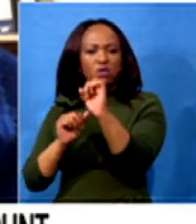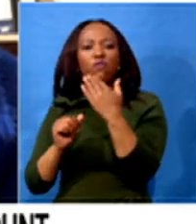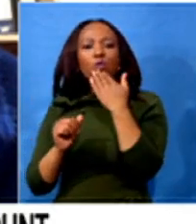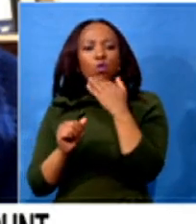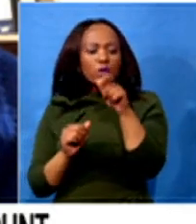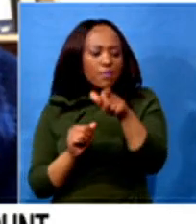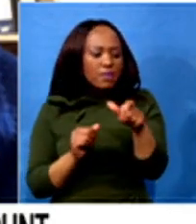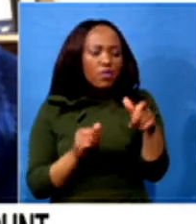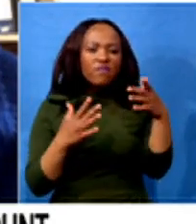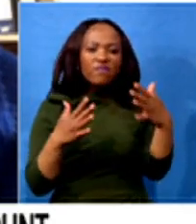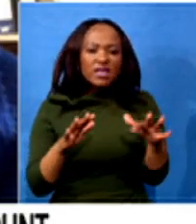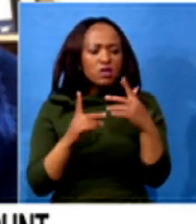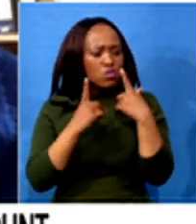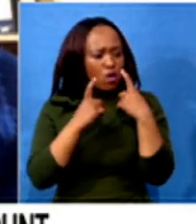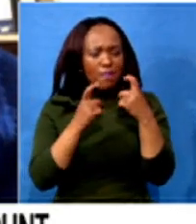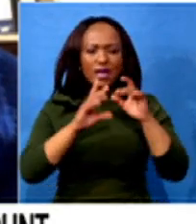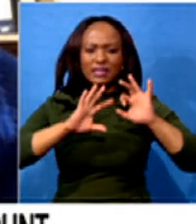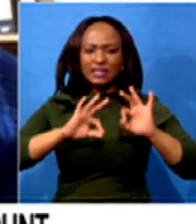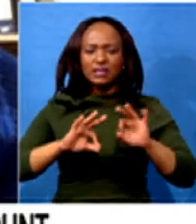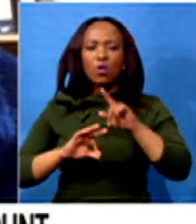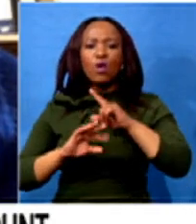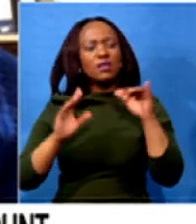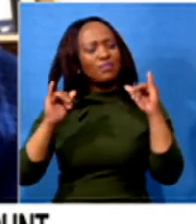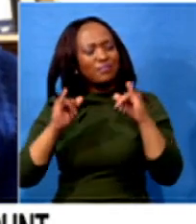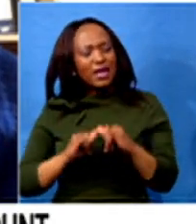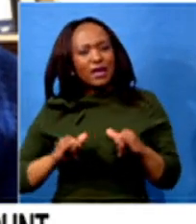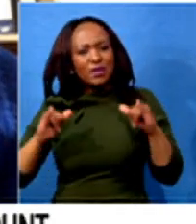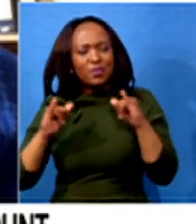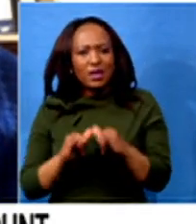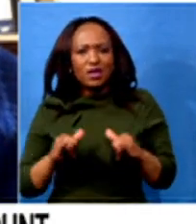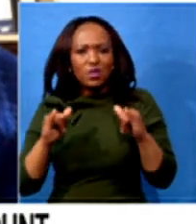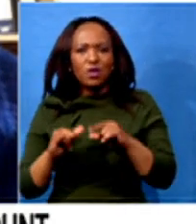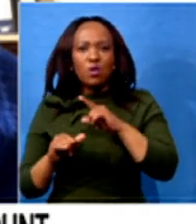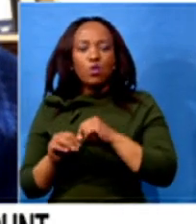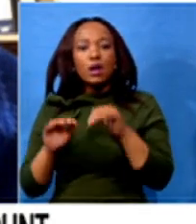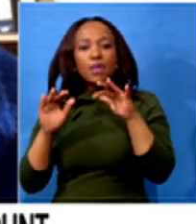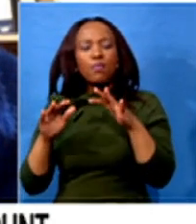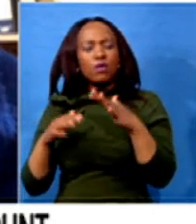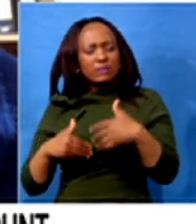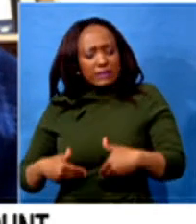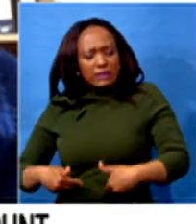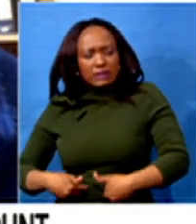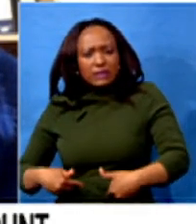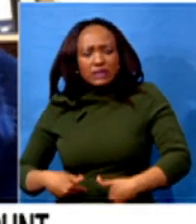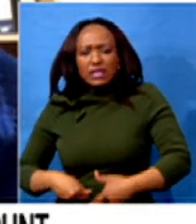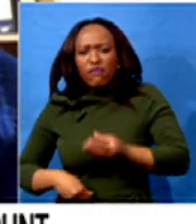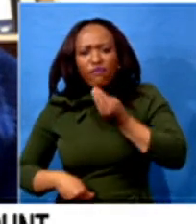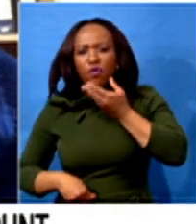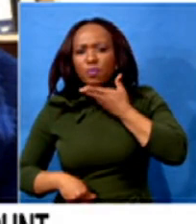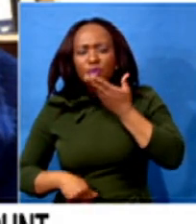who have valid complaints. They've been waiting. And as you say, people are hungry today. People are begging